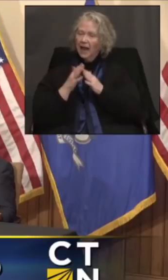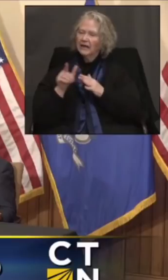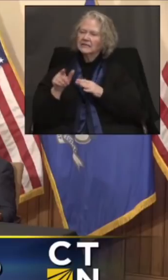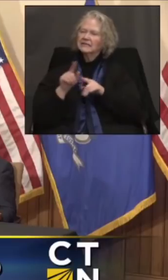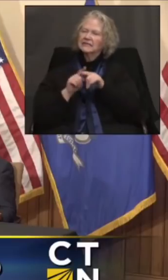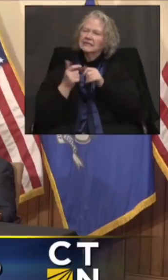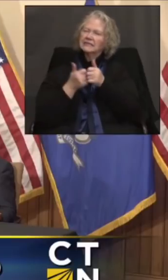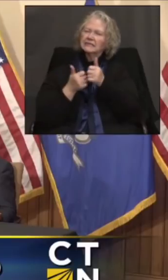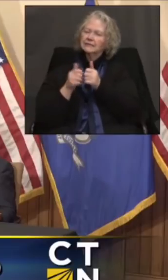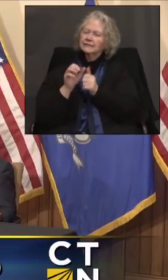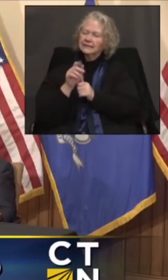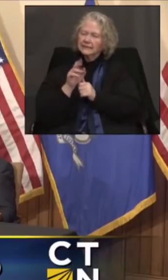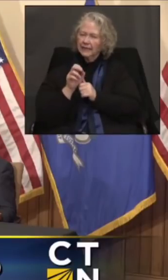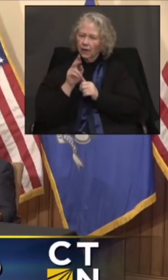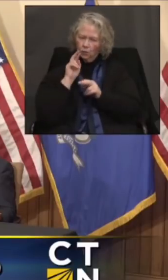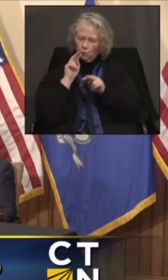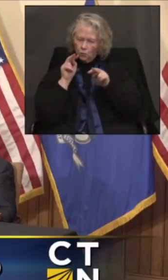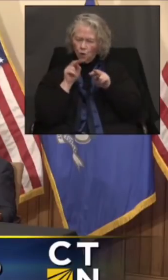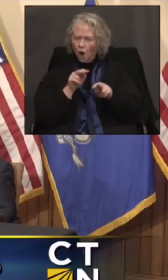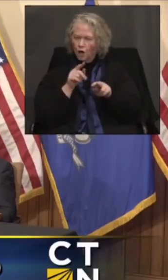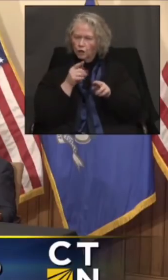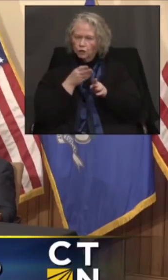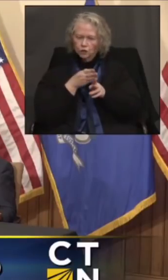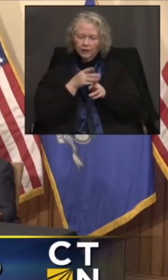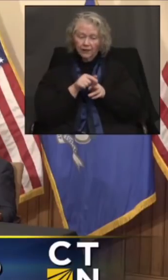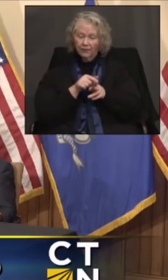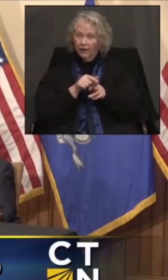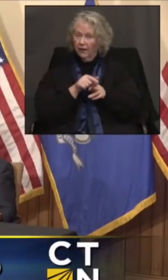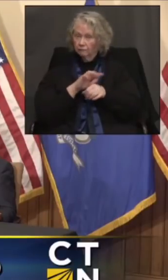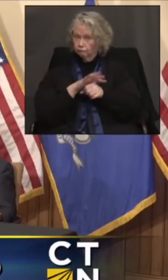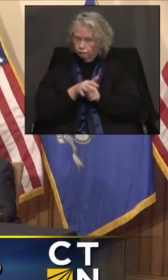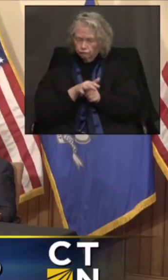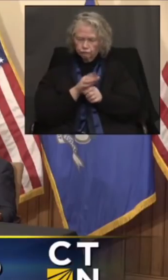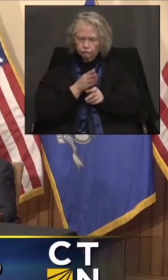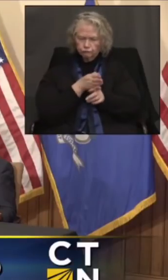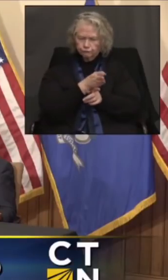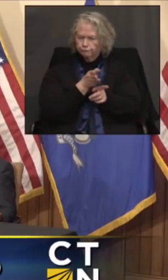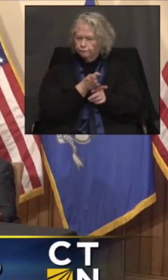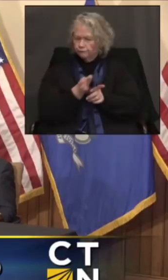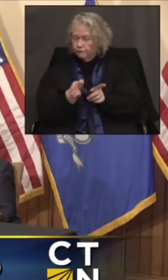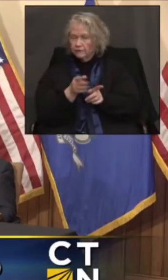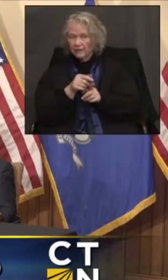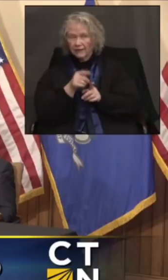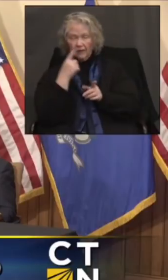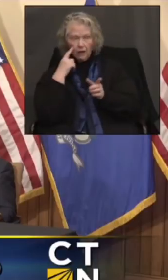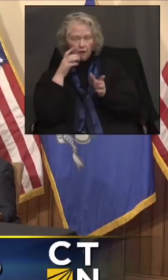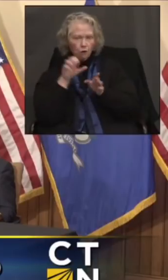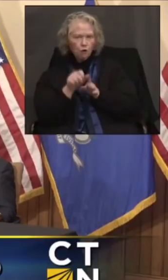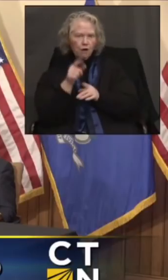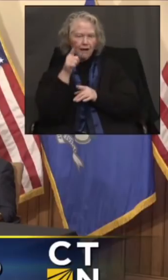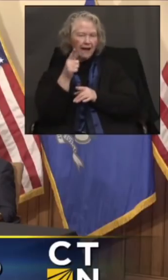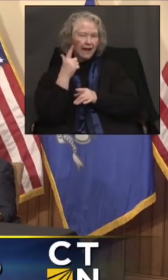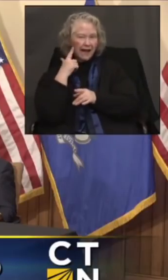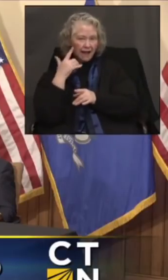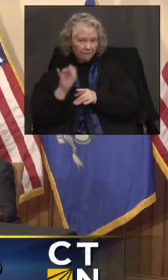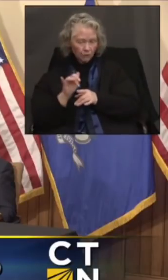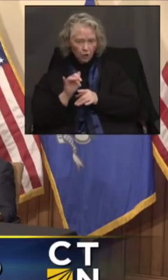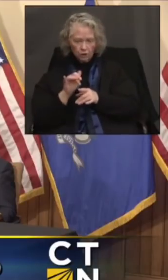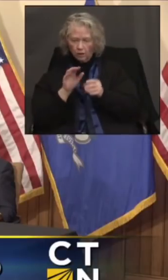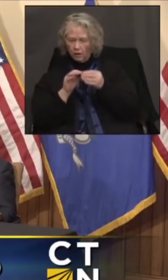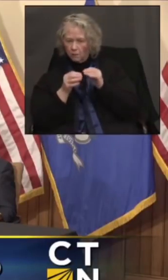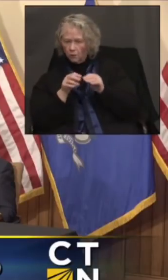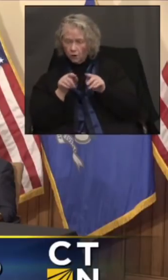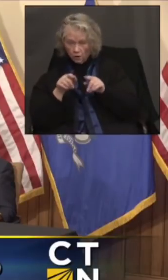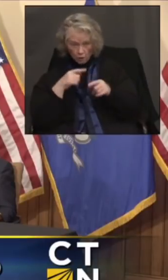the two variants of concern identified in California. Besides the numbers that were put out previously, is